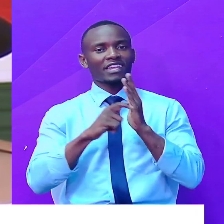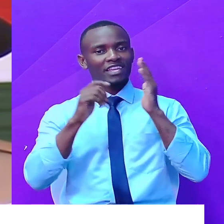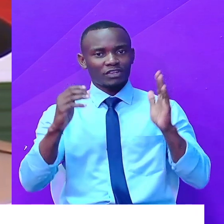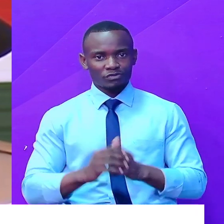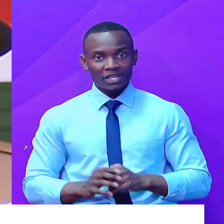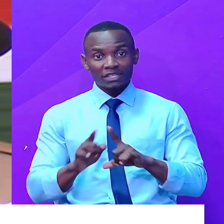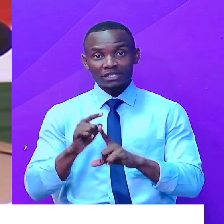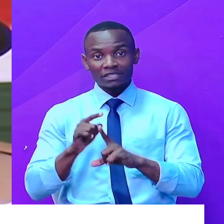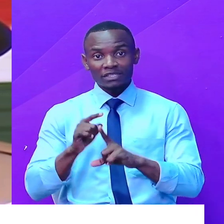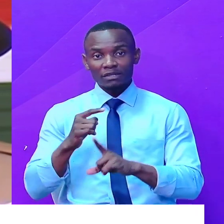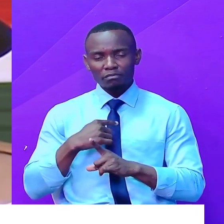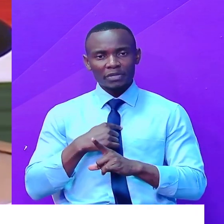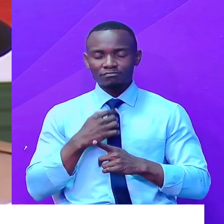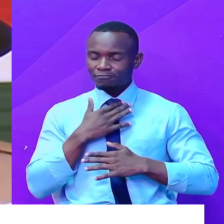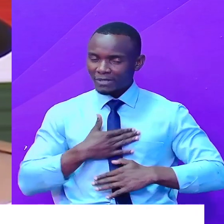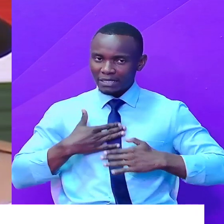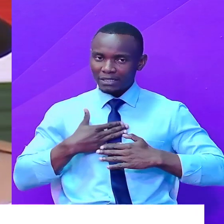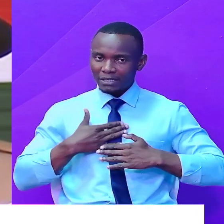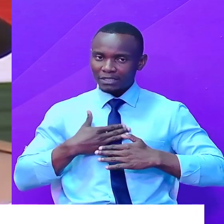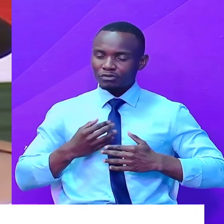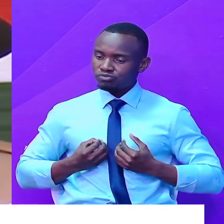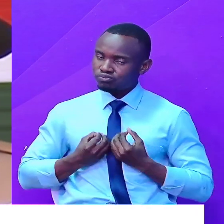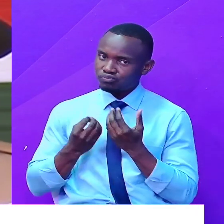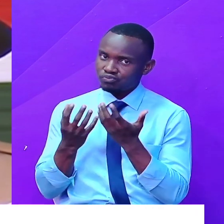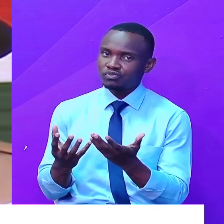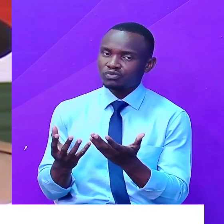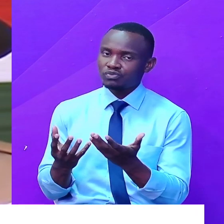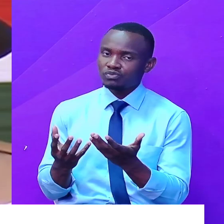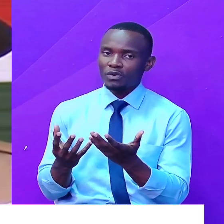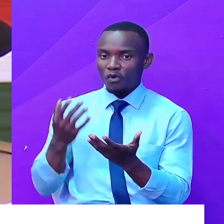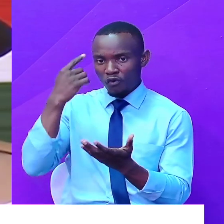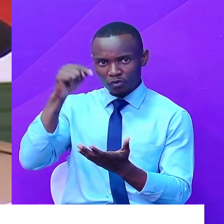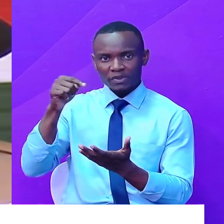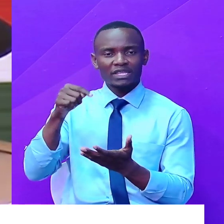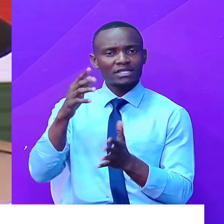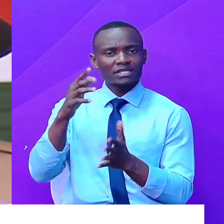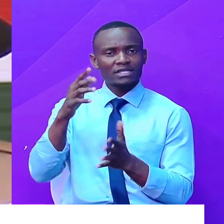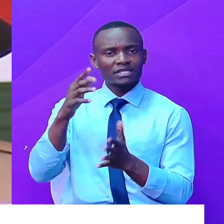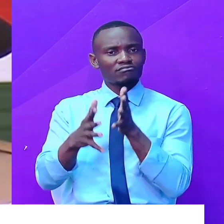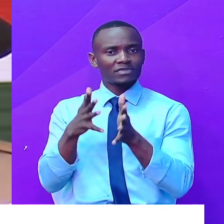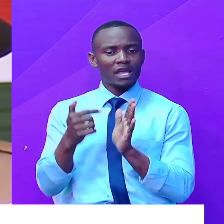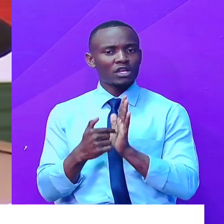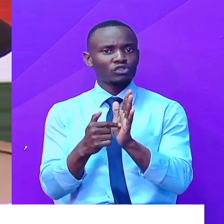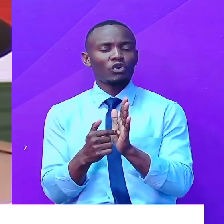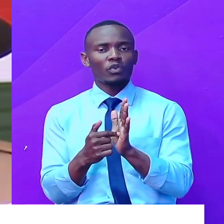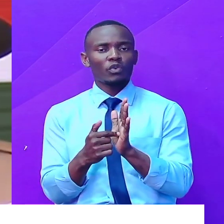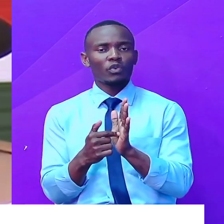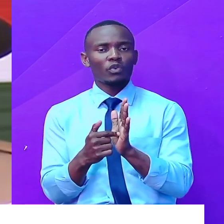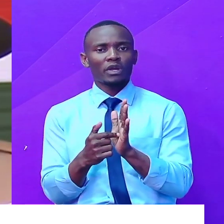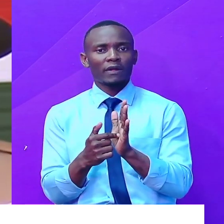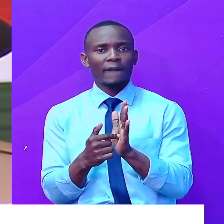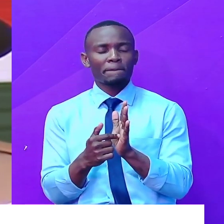my gratitude to him for this gesture that shows the excellent quality of